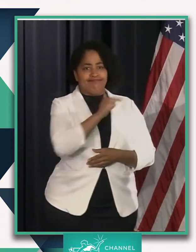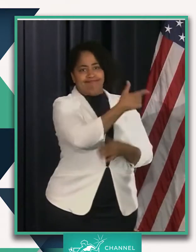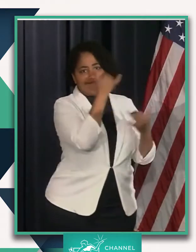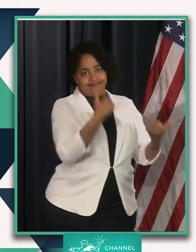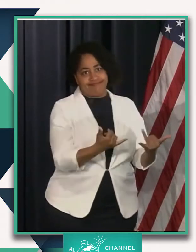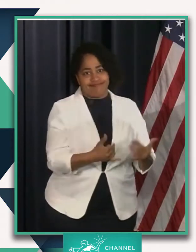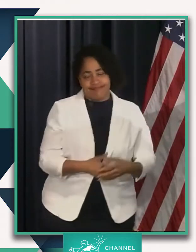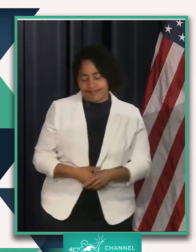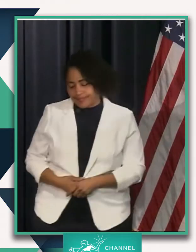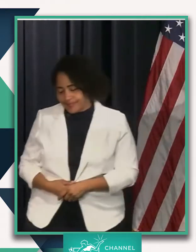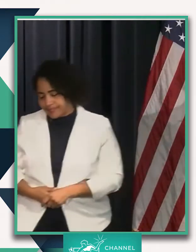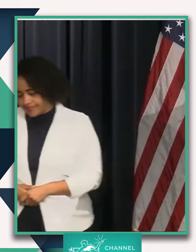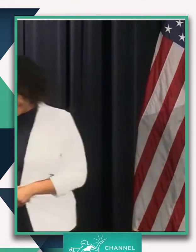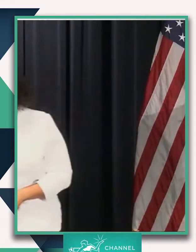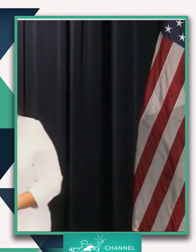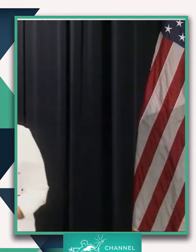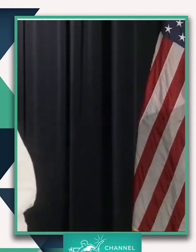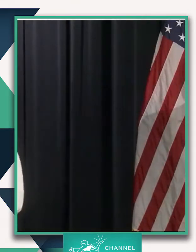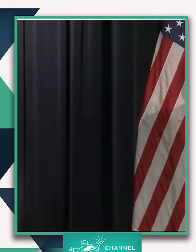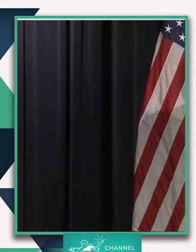now.